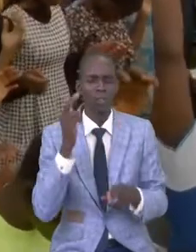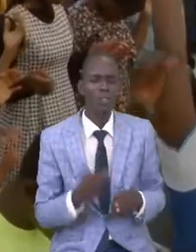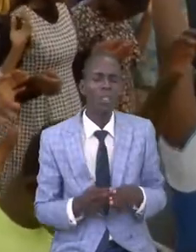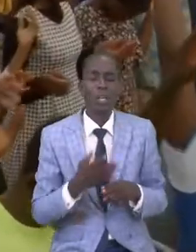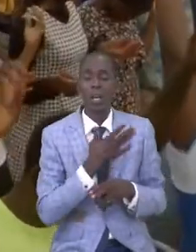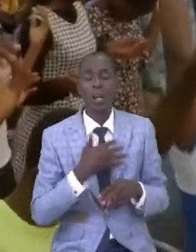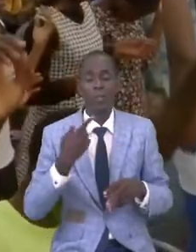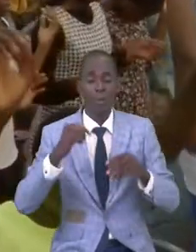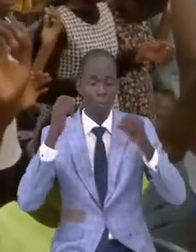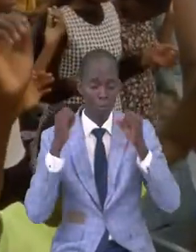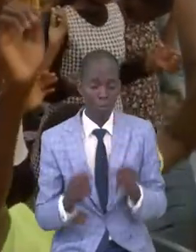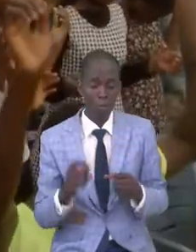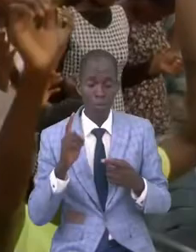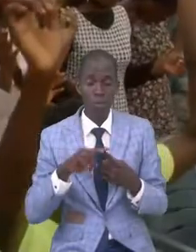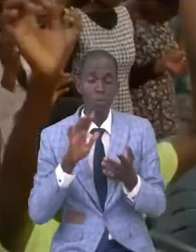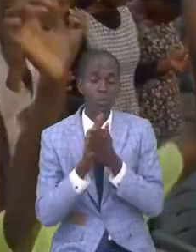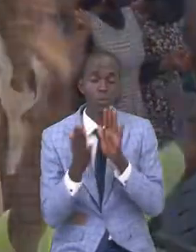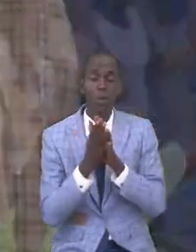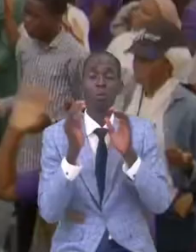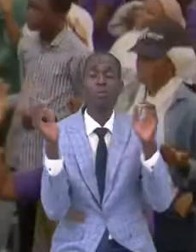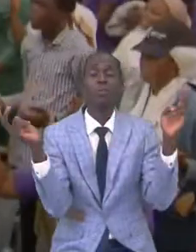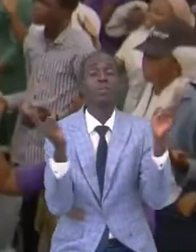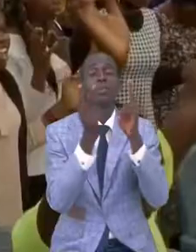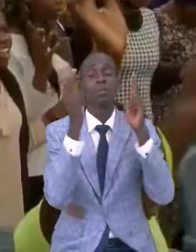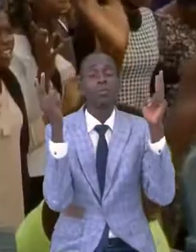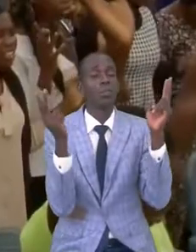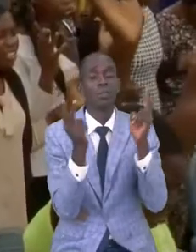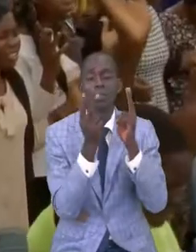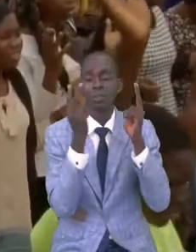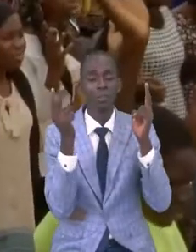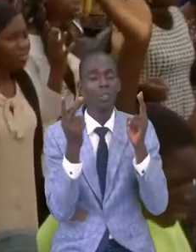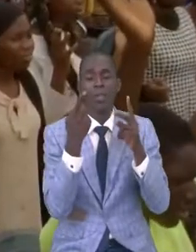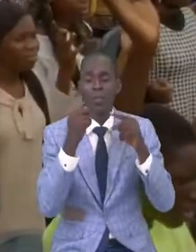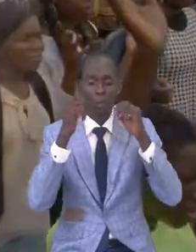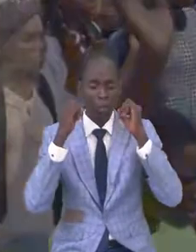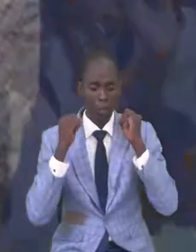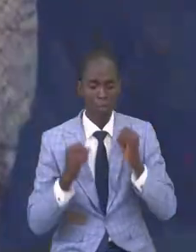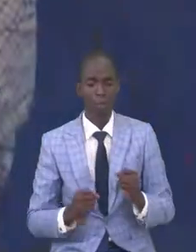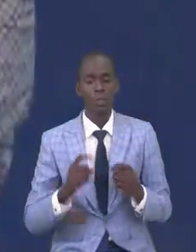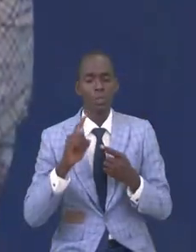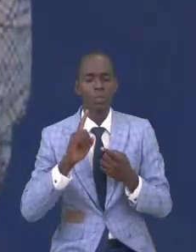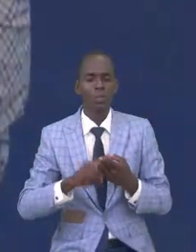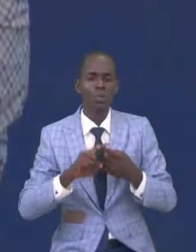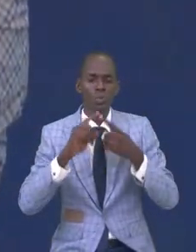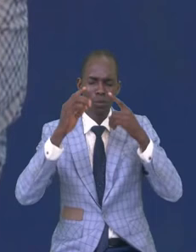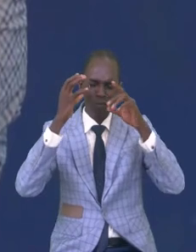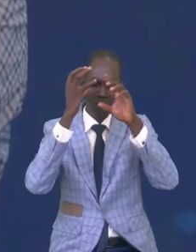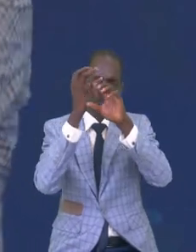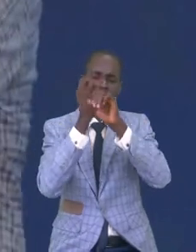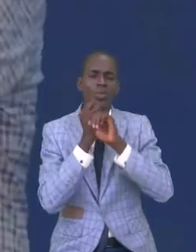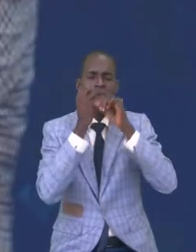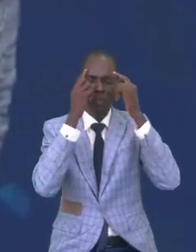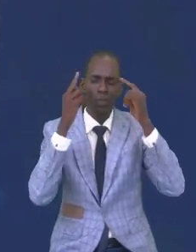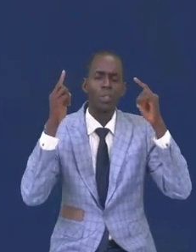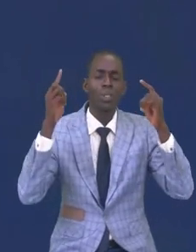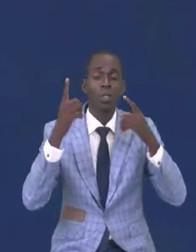power to be victorious. The power to achieve.